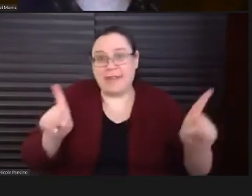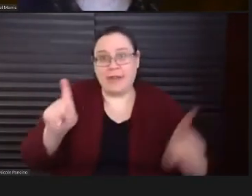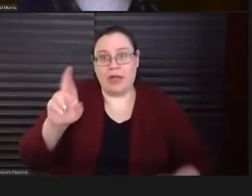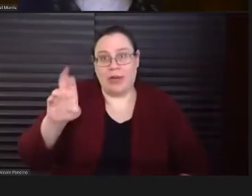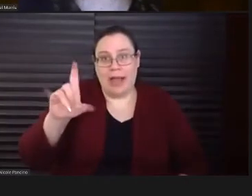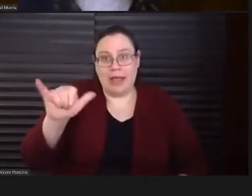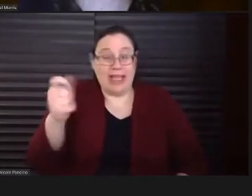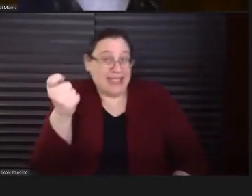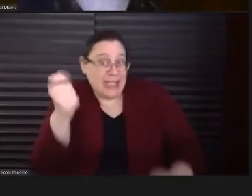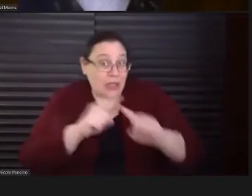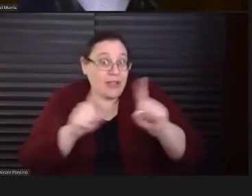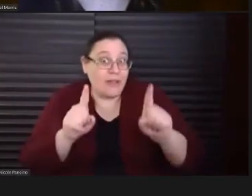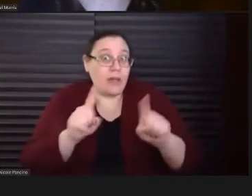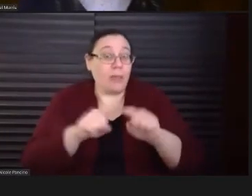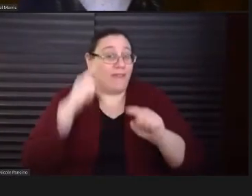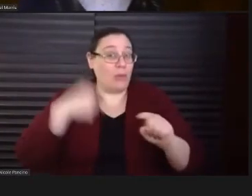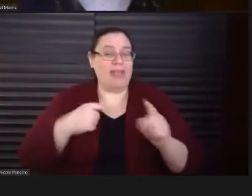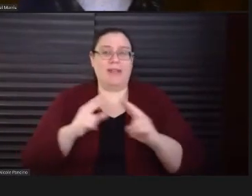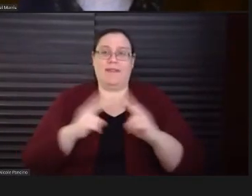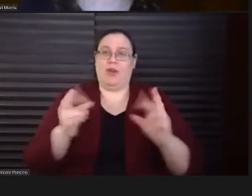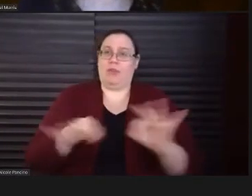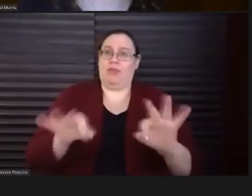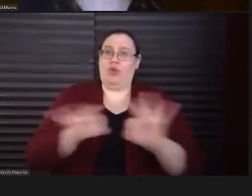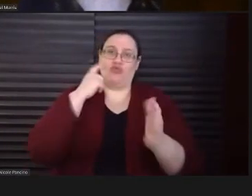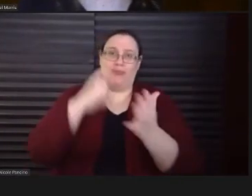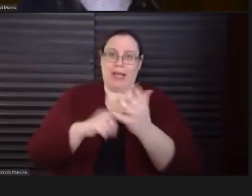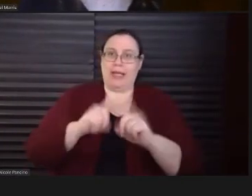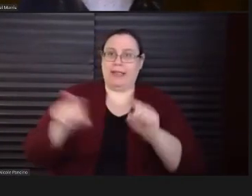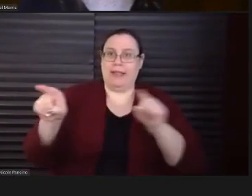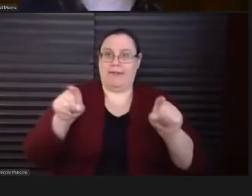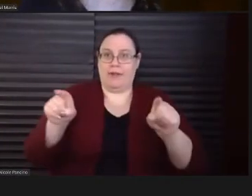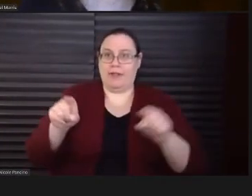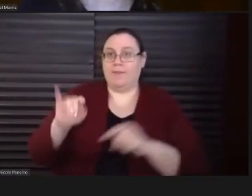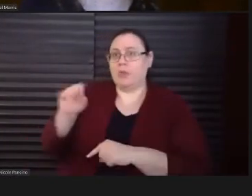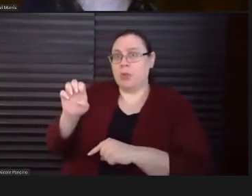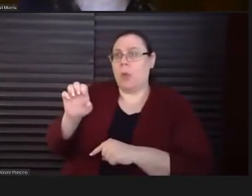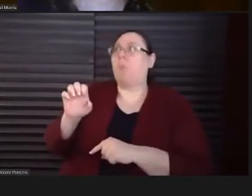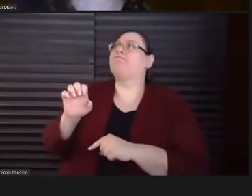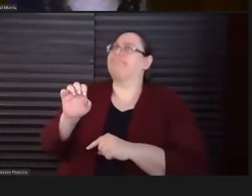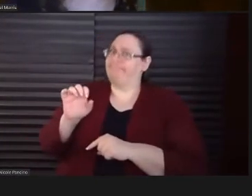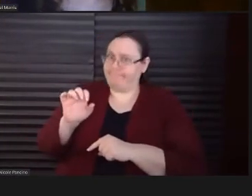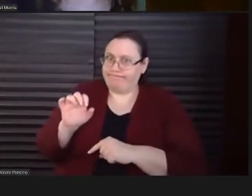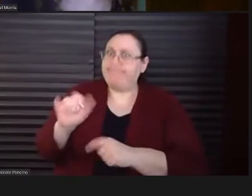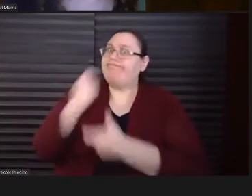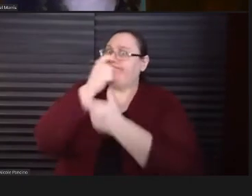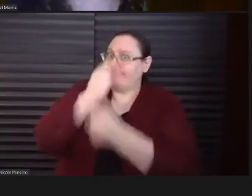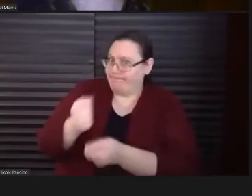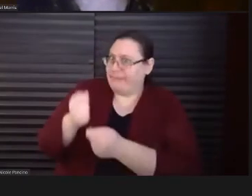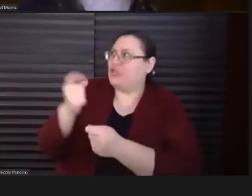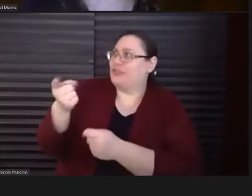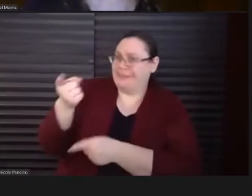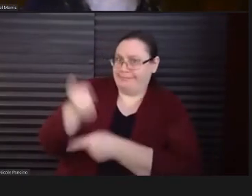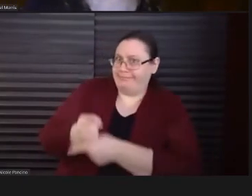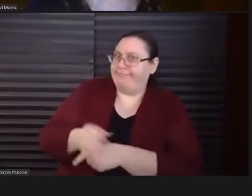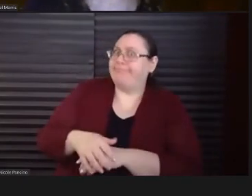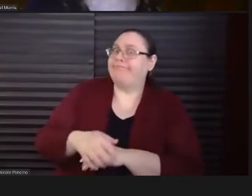an important difference in my mind. Yeah, that's an interesting one as well. Yeah.